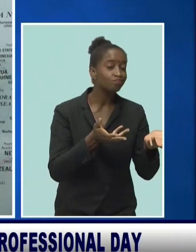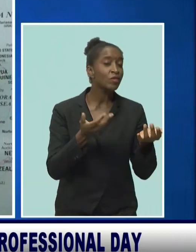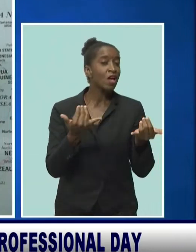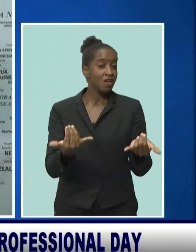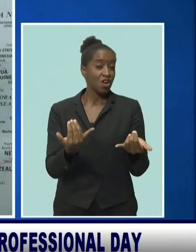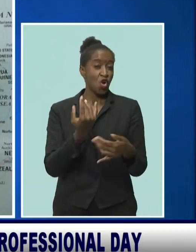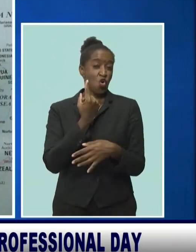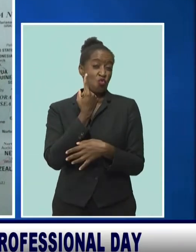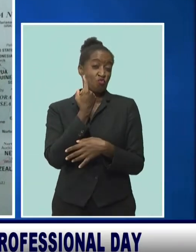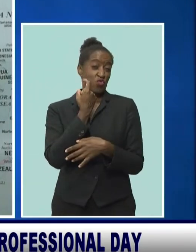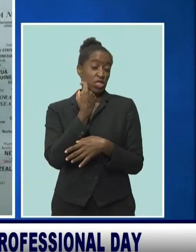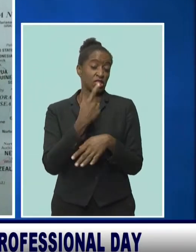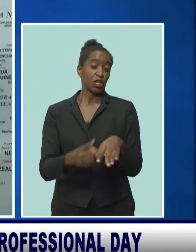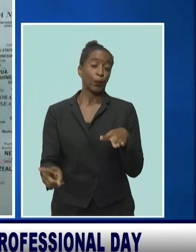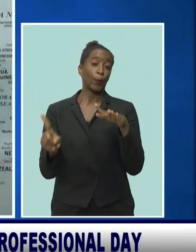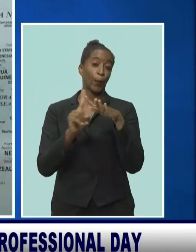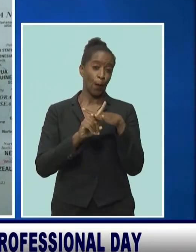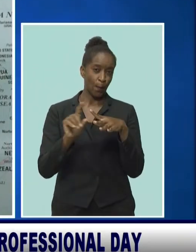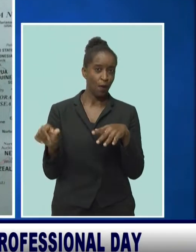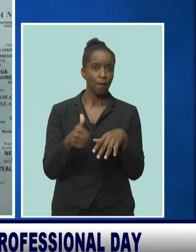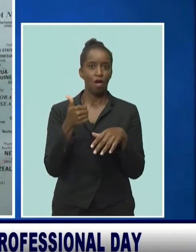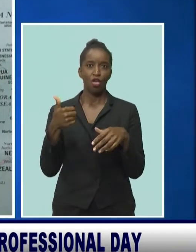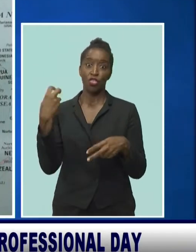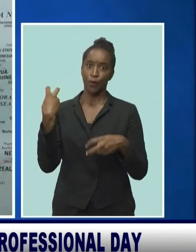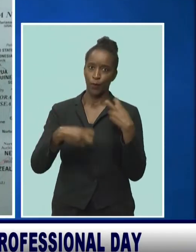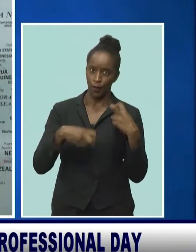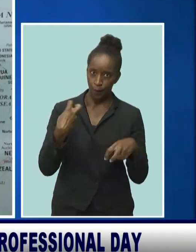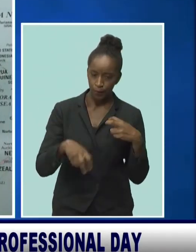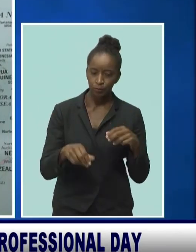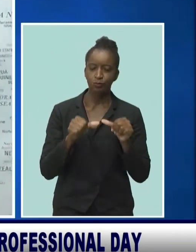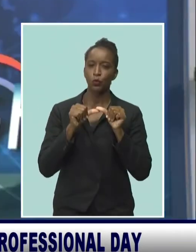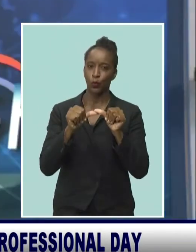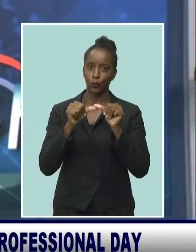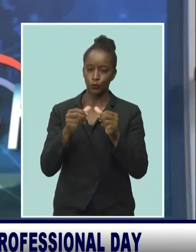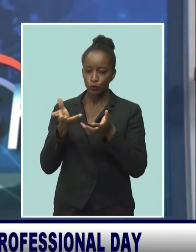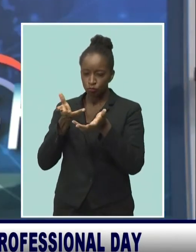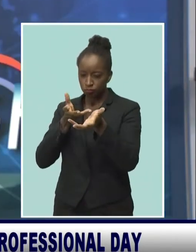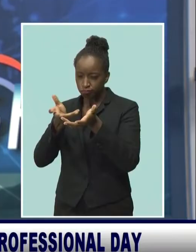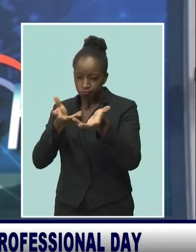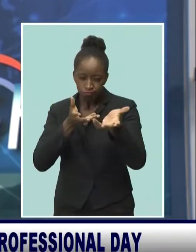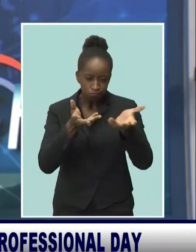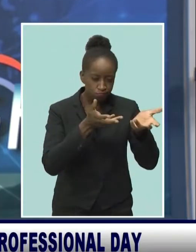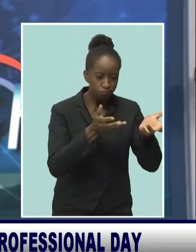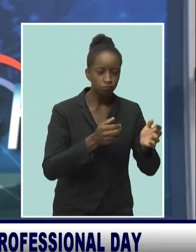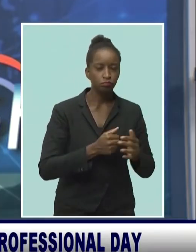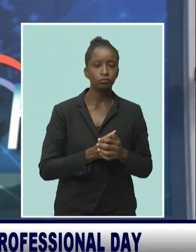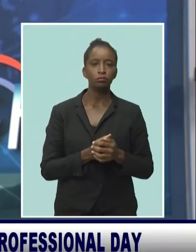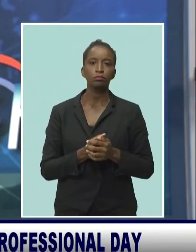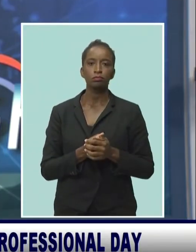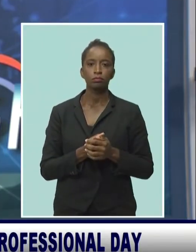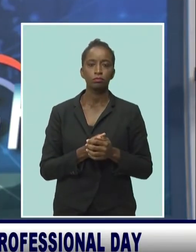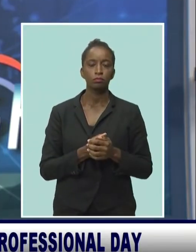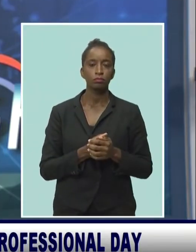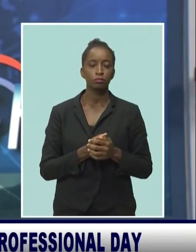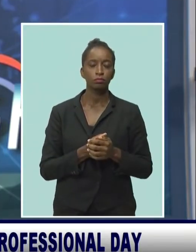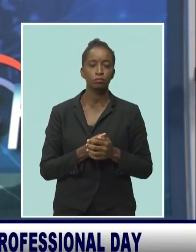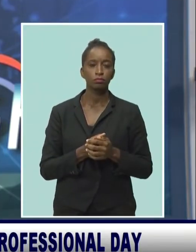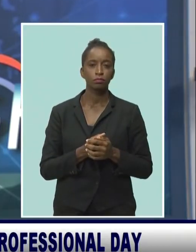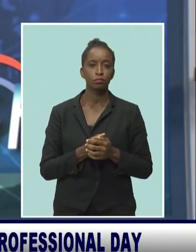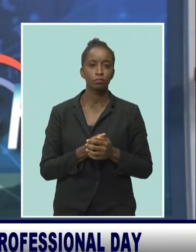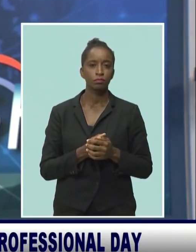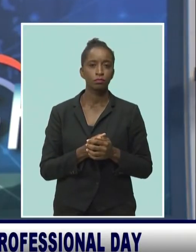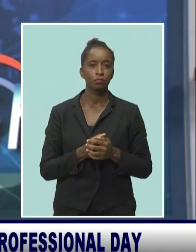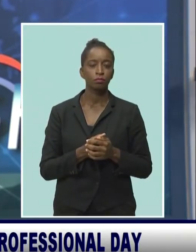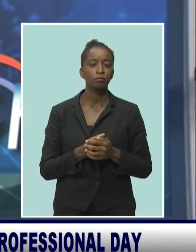affect our education system, the consultations continue. Dr. Archer-Bradshaw has reminded teachers